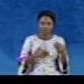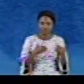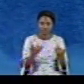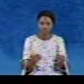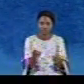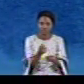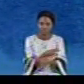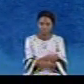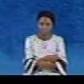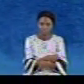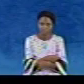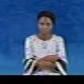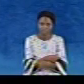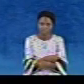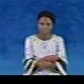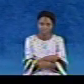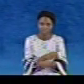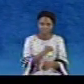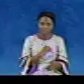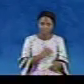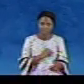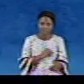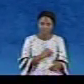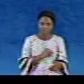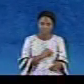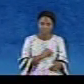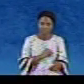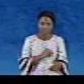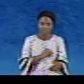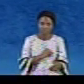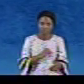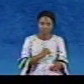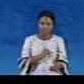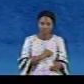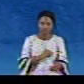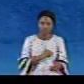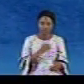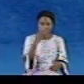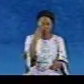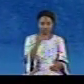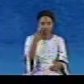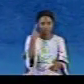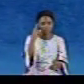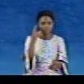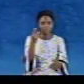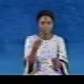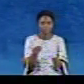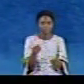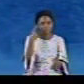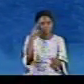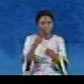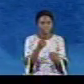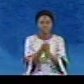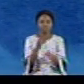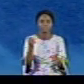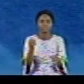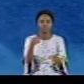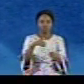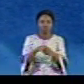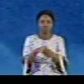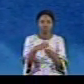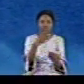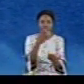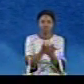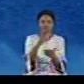I was in prison, and I sleep for ground for years. So I near come up. I say, God, help